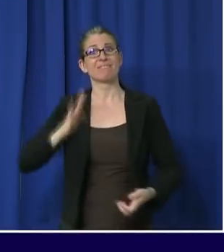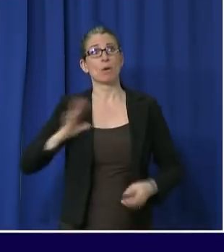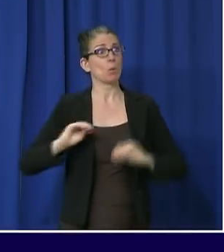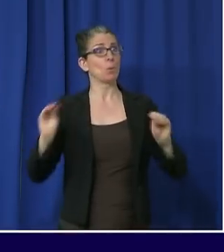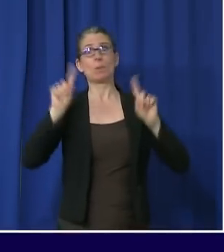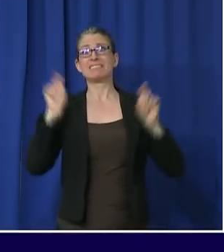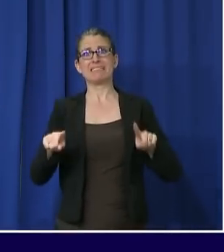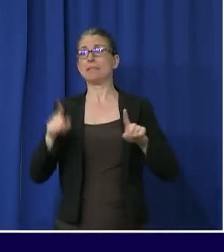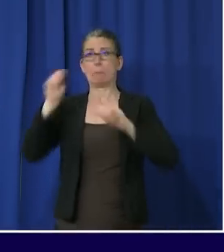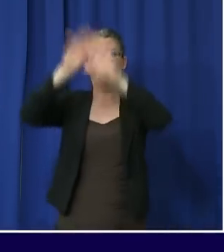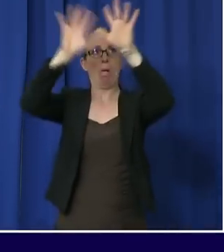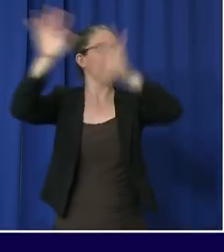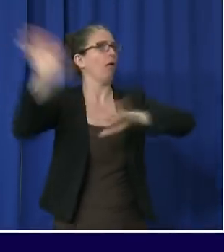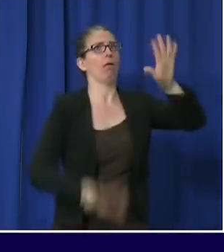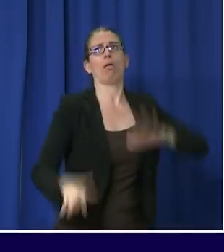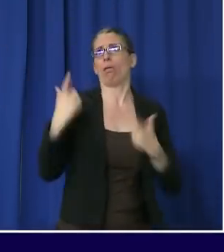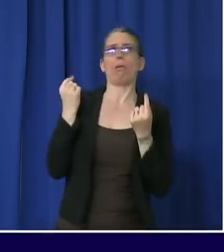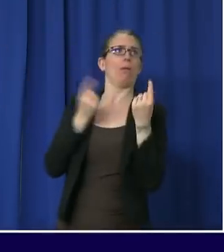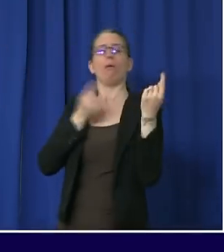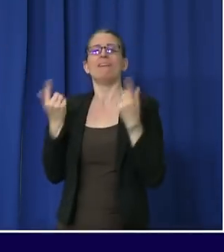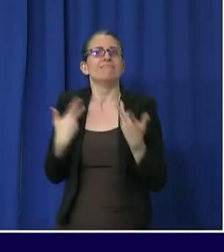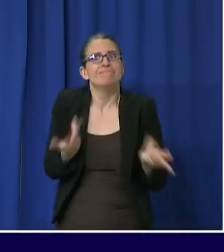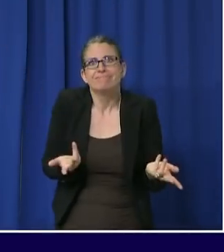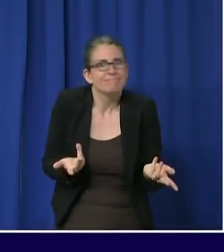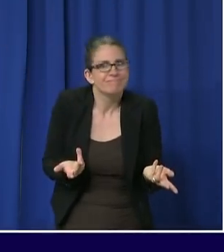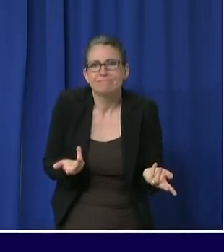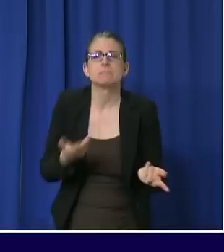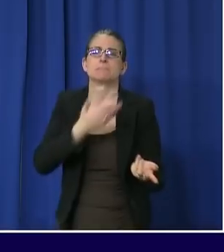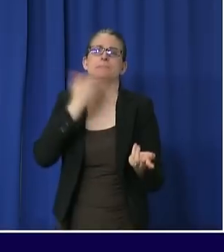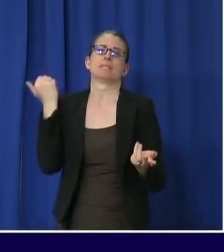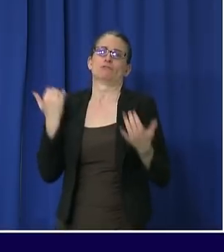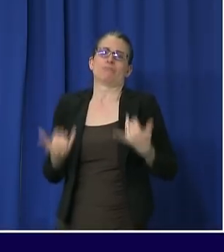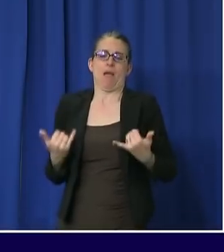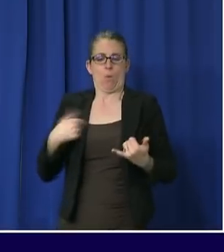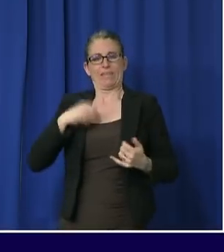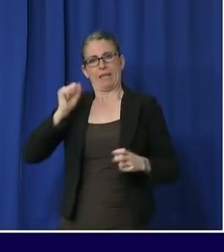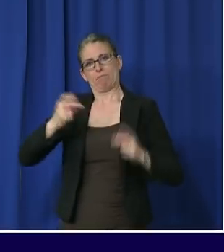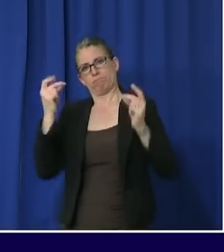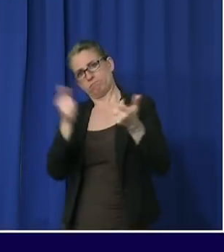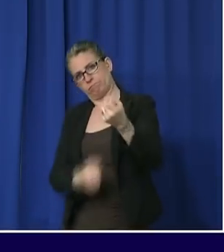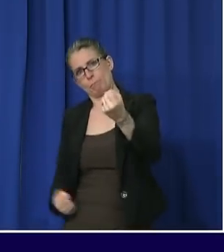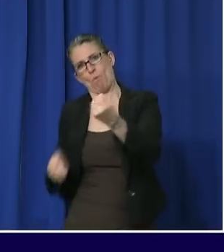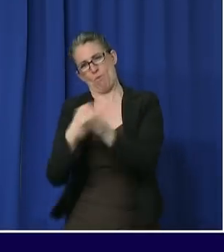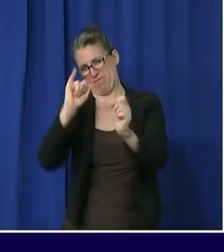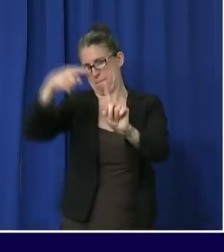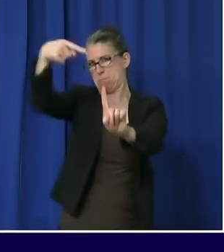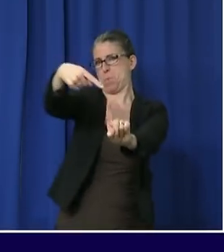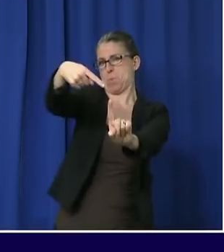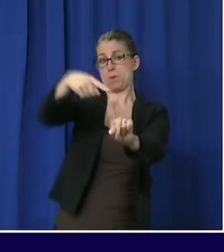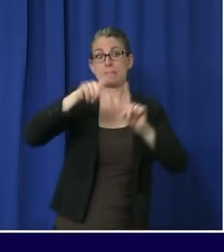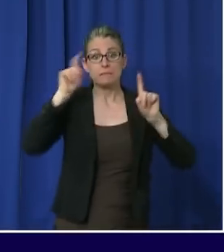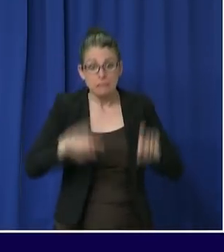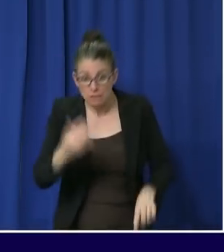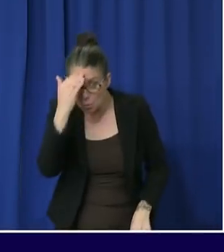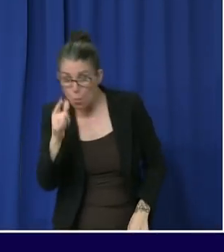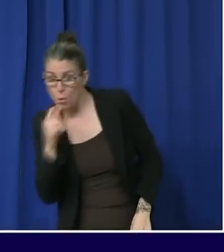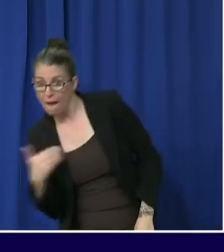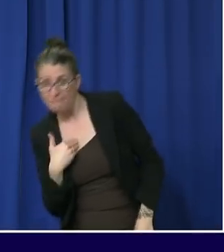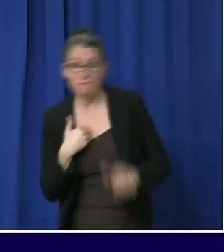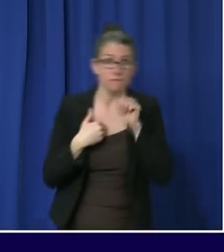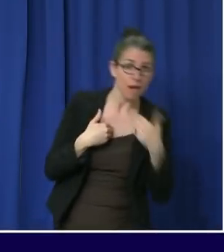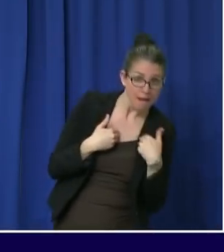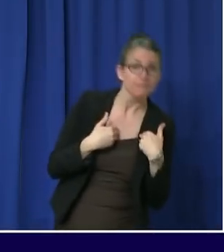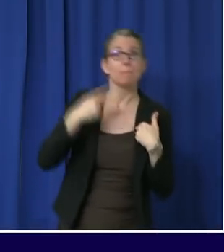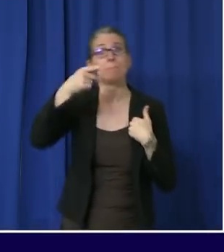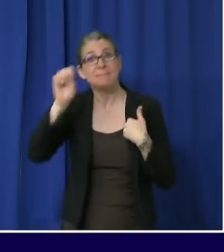It's important, I think, to recognize that the complexion of the outbreak across the state of Maine has been different in rural areas versus